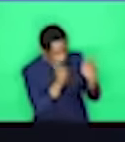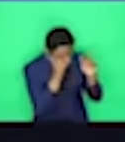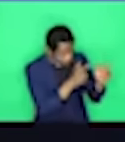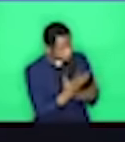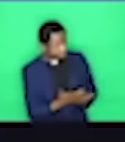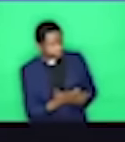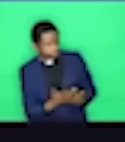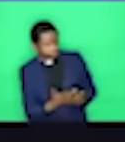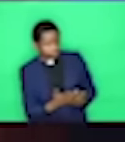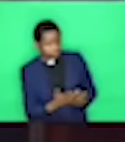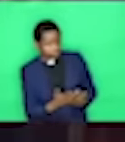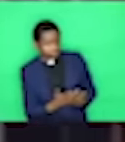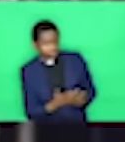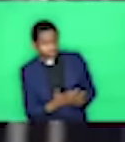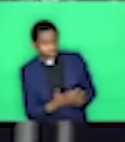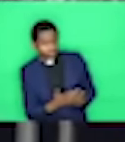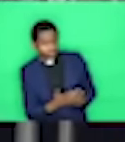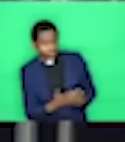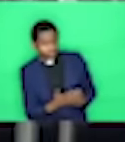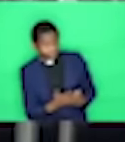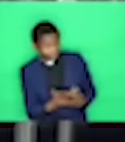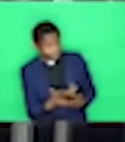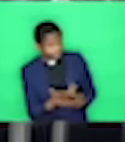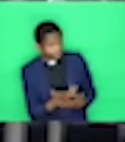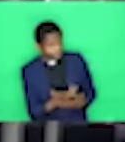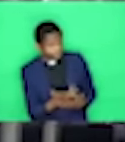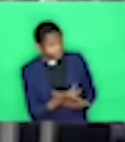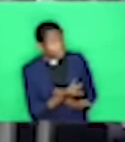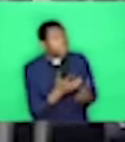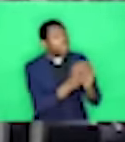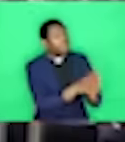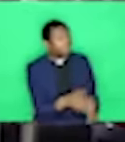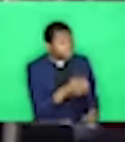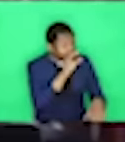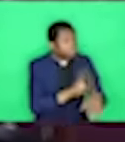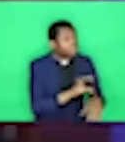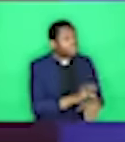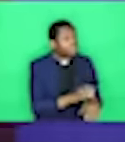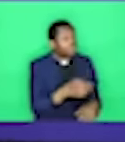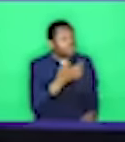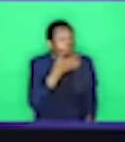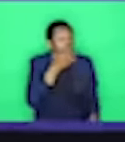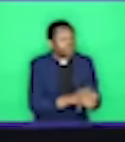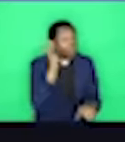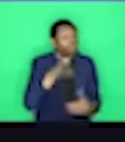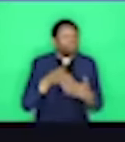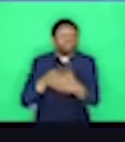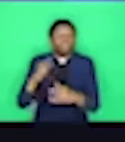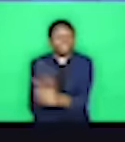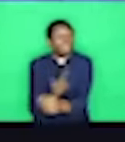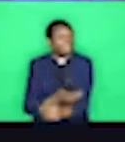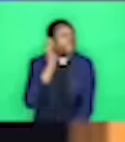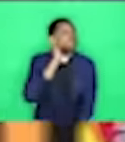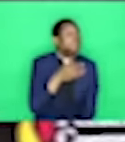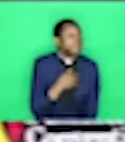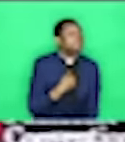Then I told him that, has the church ever sworn to lead Ghana? And me ka chere ne say so asoreno baso afremu akaso obedi